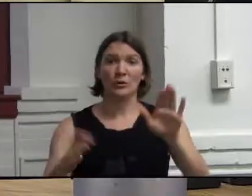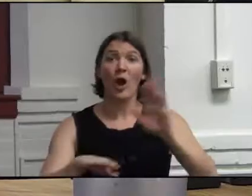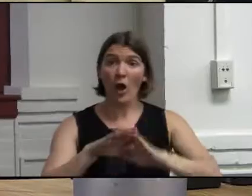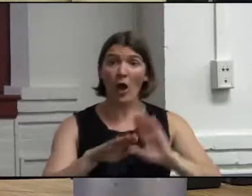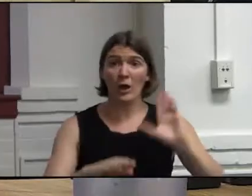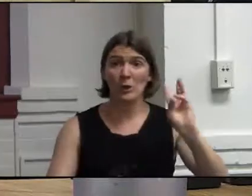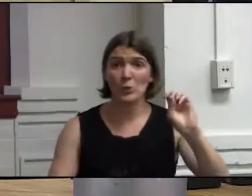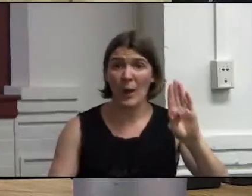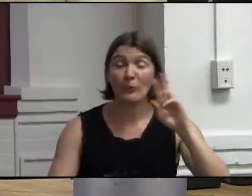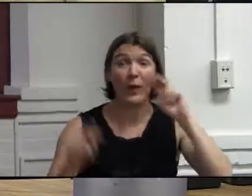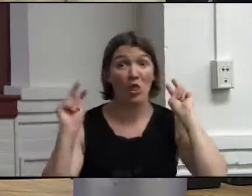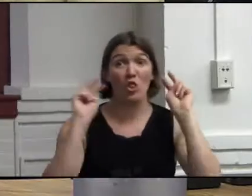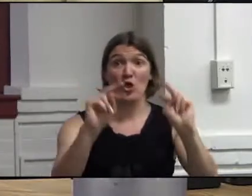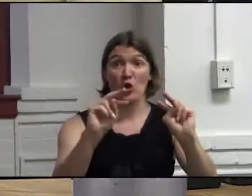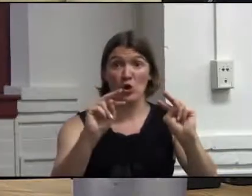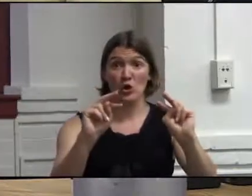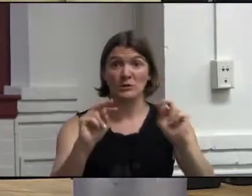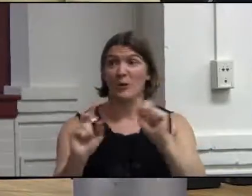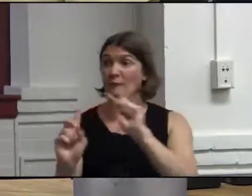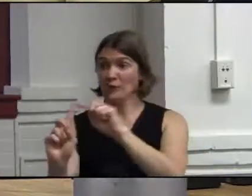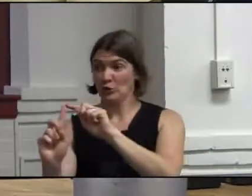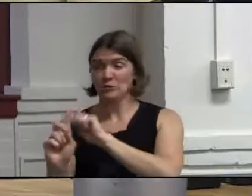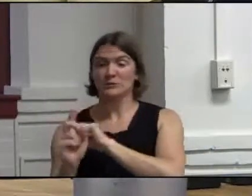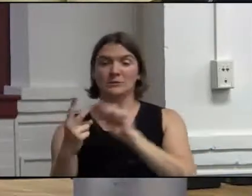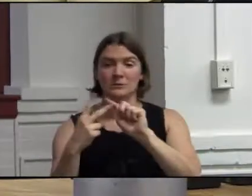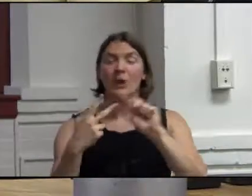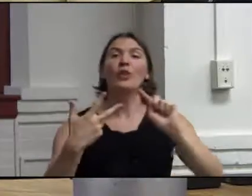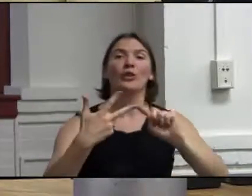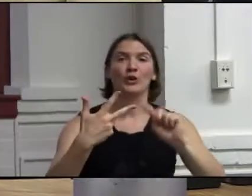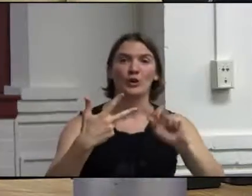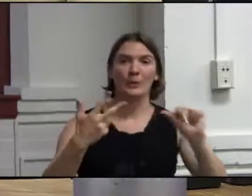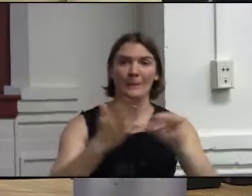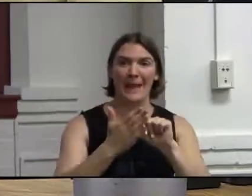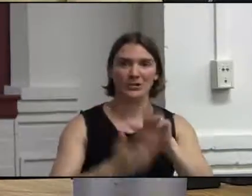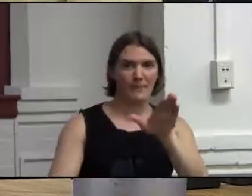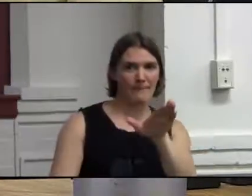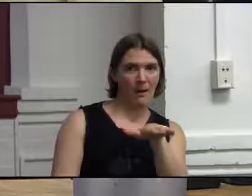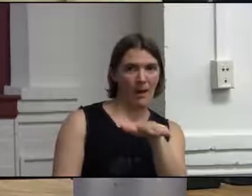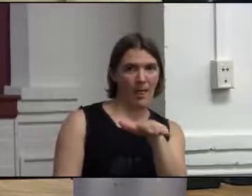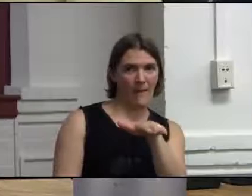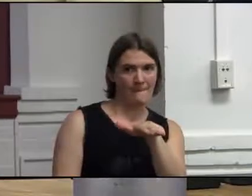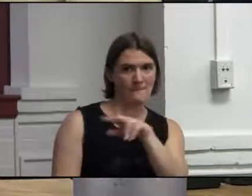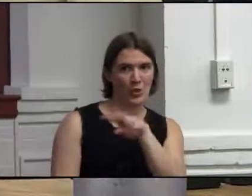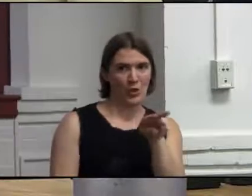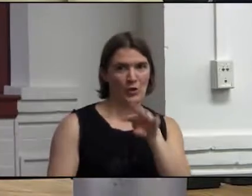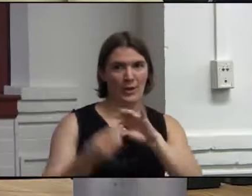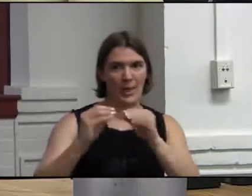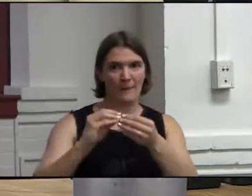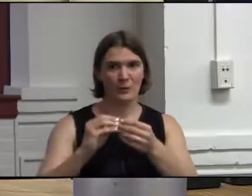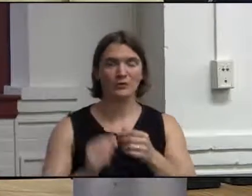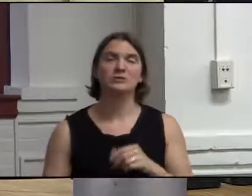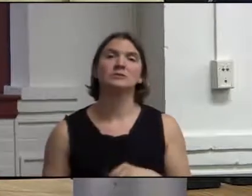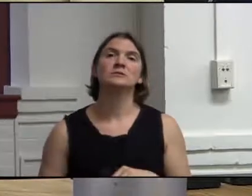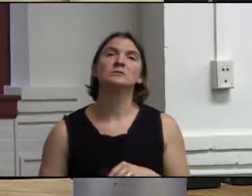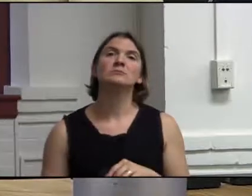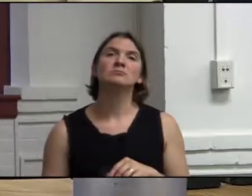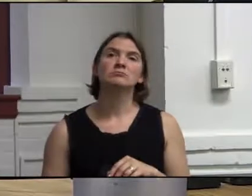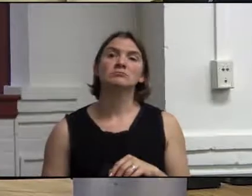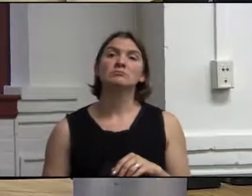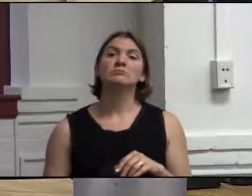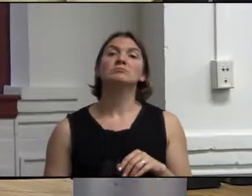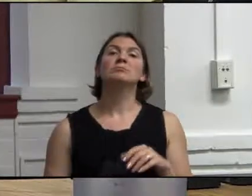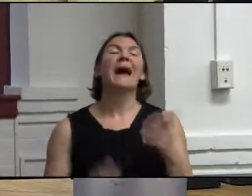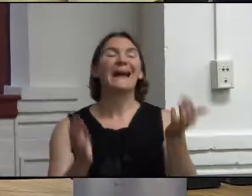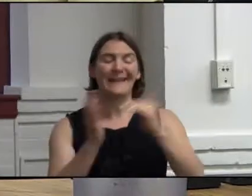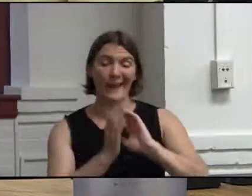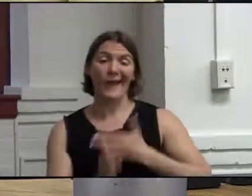town's website. So again, if you're interested in seeing these details for yourself, that's the place to see them. And you can go straight to the homepage